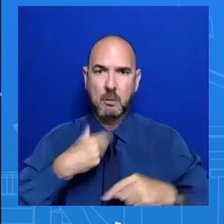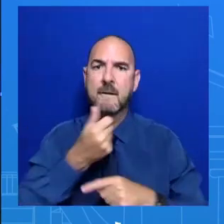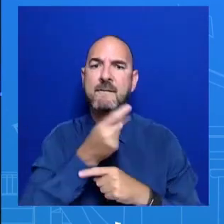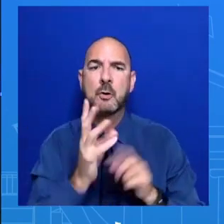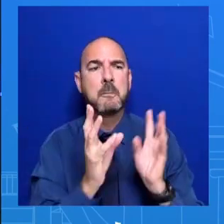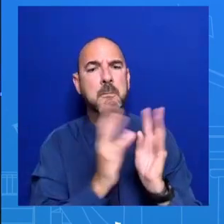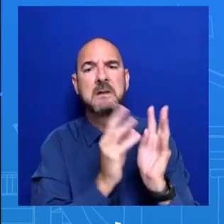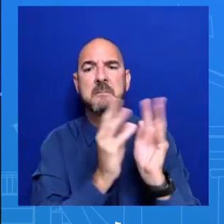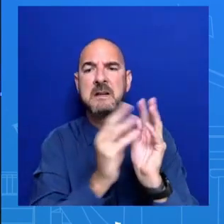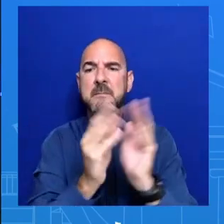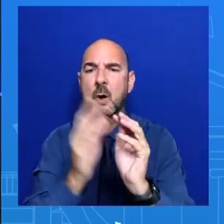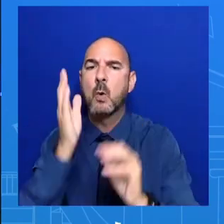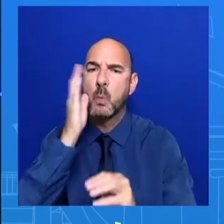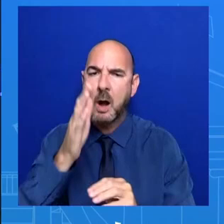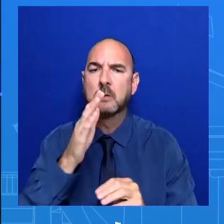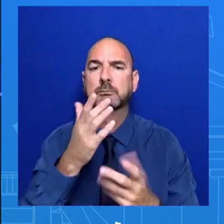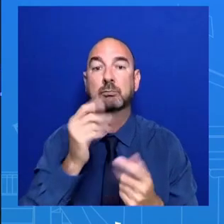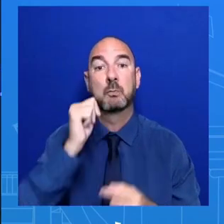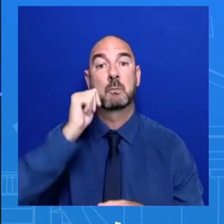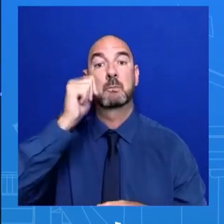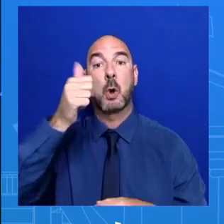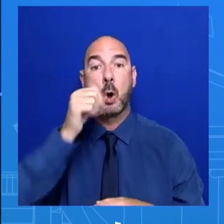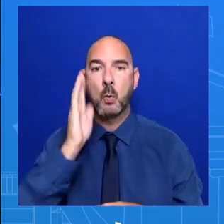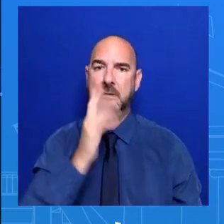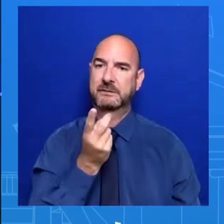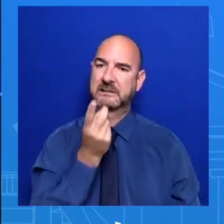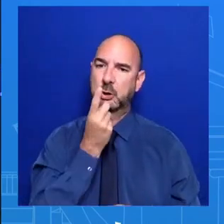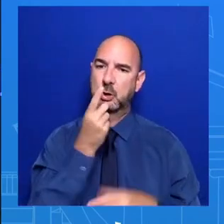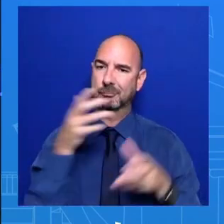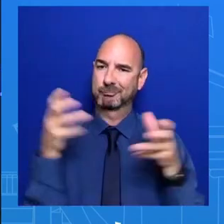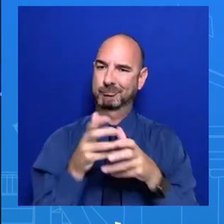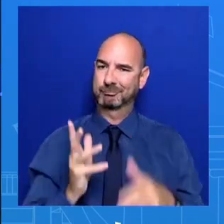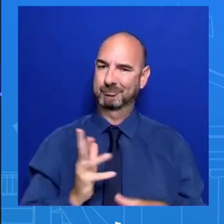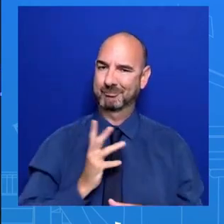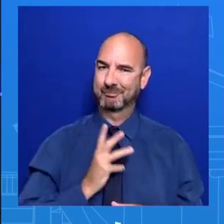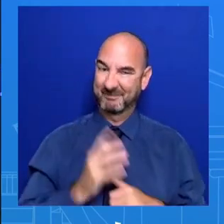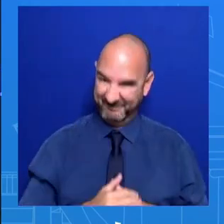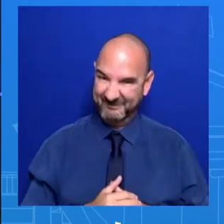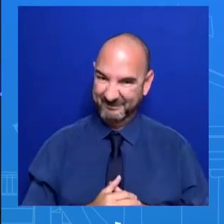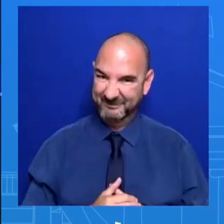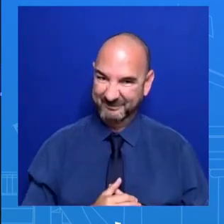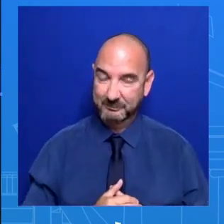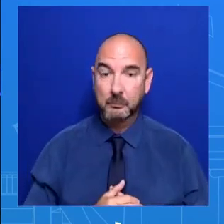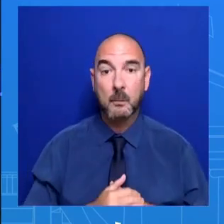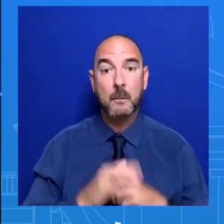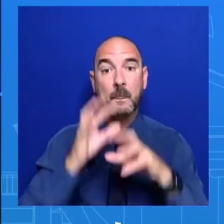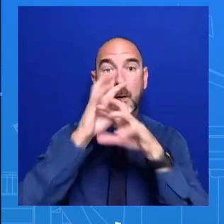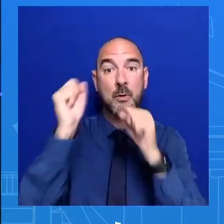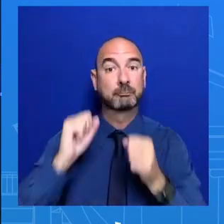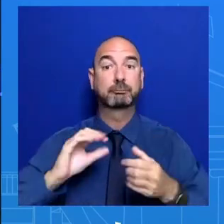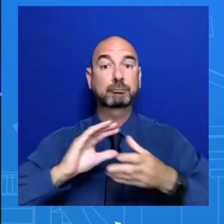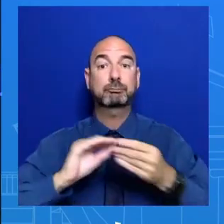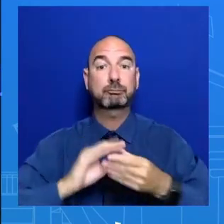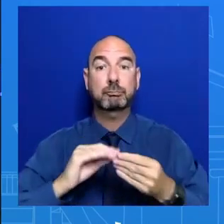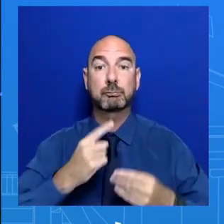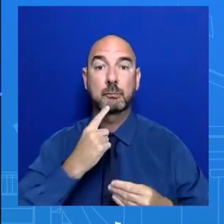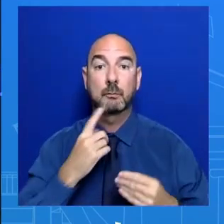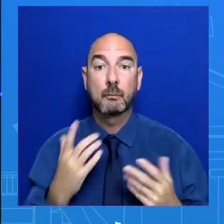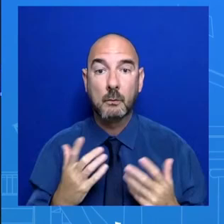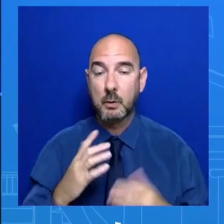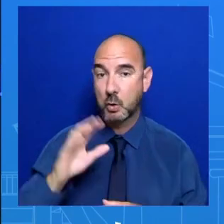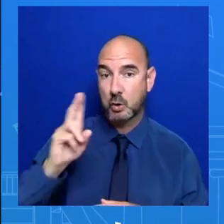are demonstrating how, as President Biden has said himself, the United States is all in on Africa and all in with